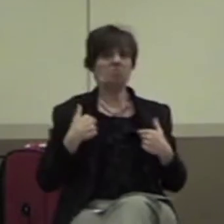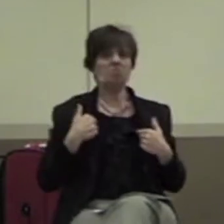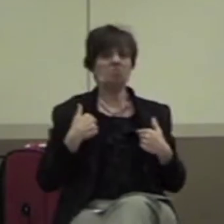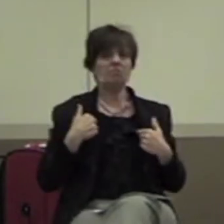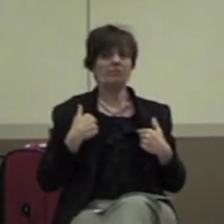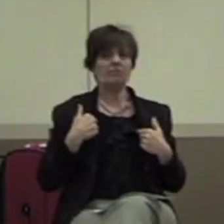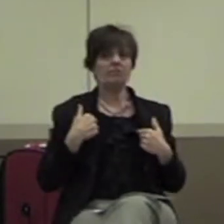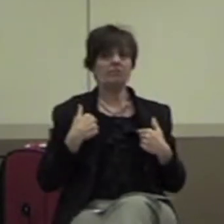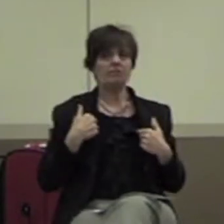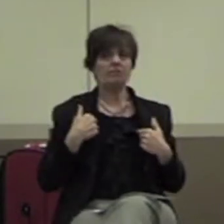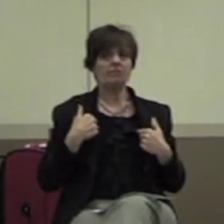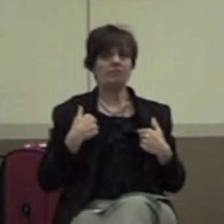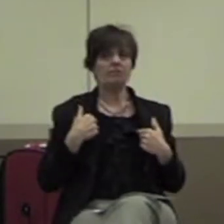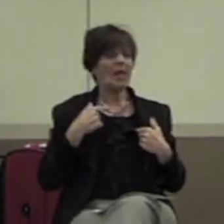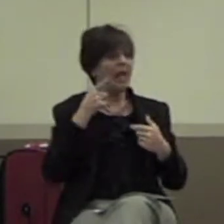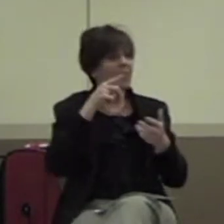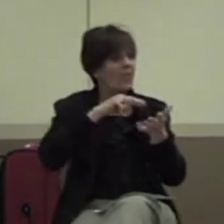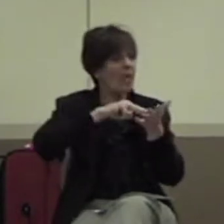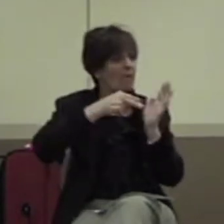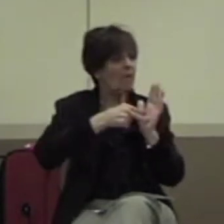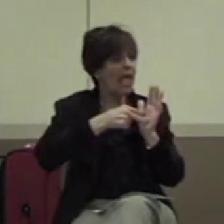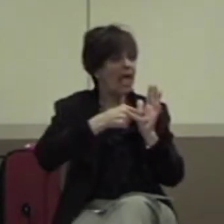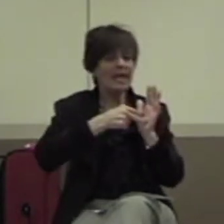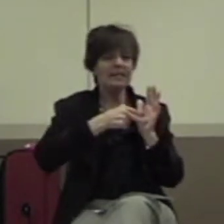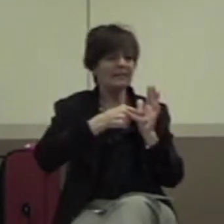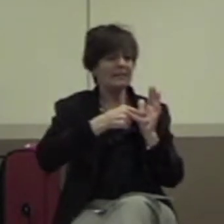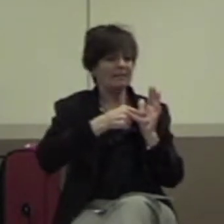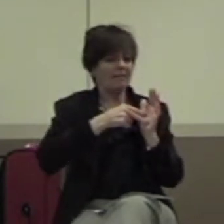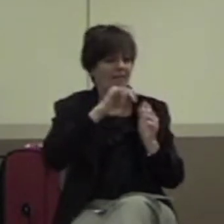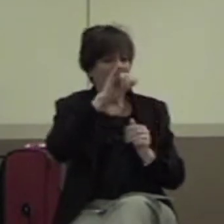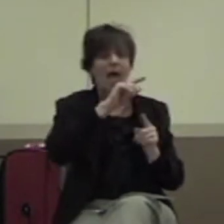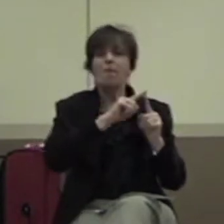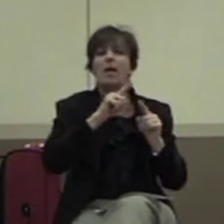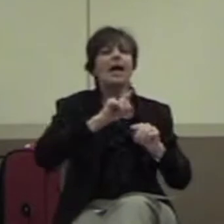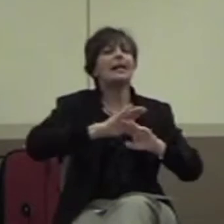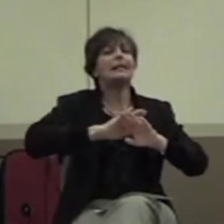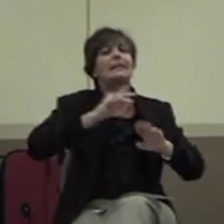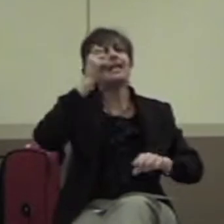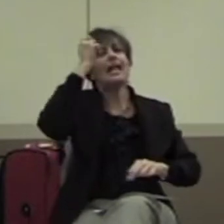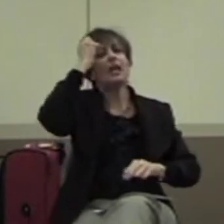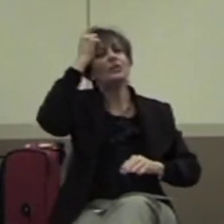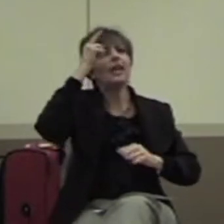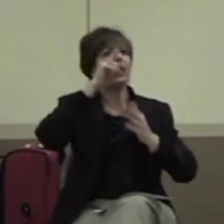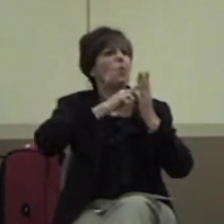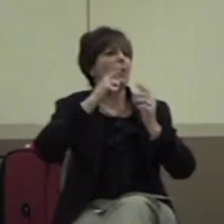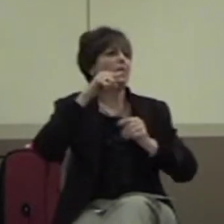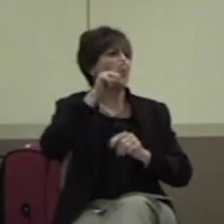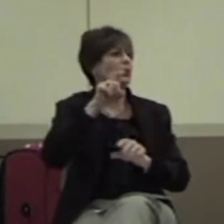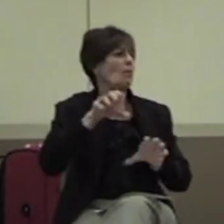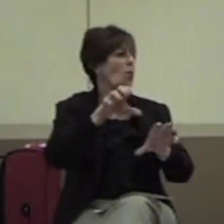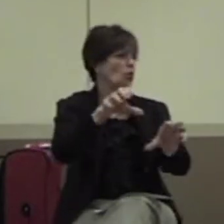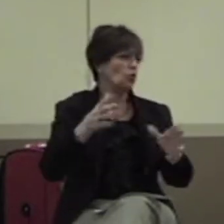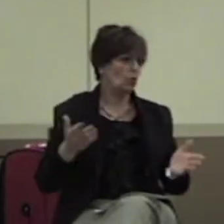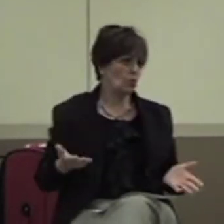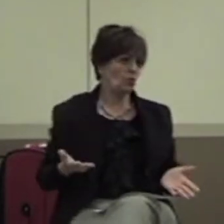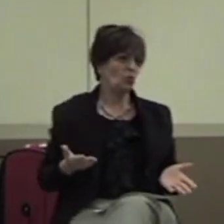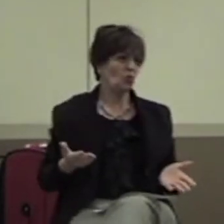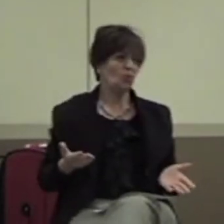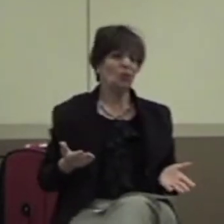I don't think it's really that they meant to be that way. They just didn't understand what the heck they were supposed to be